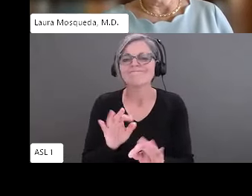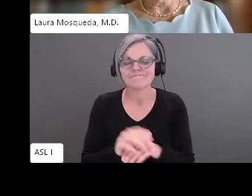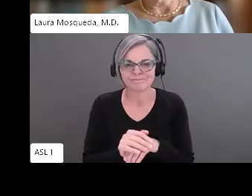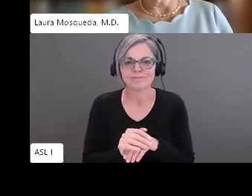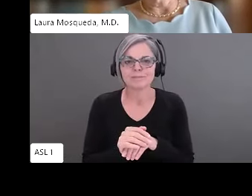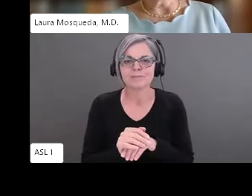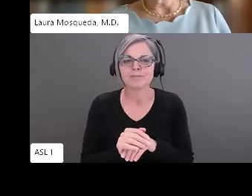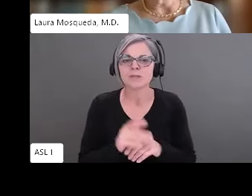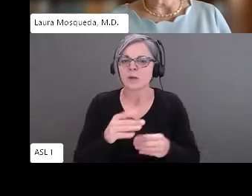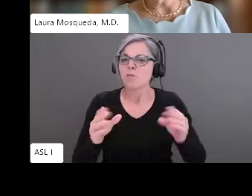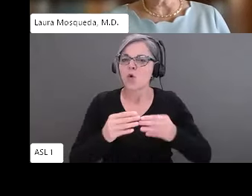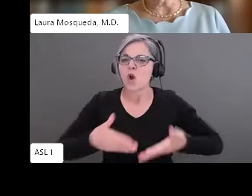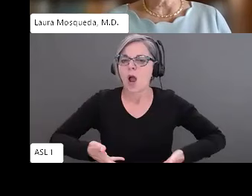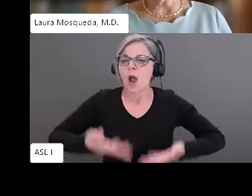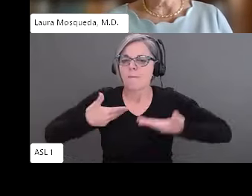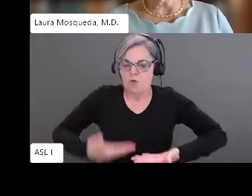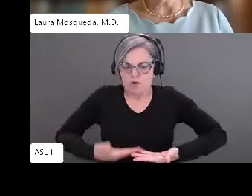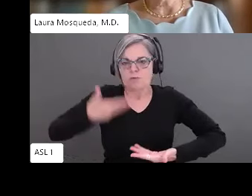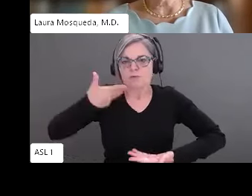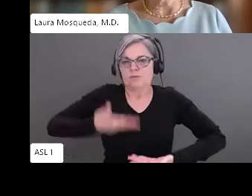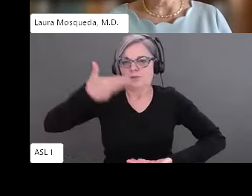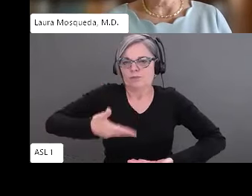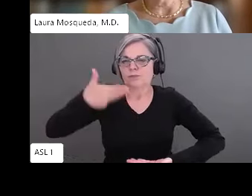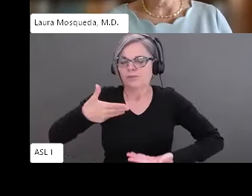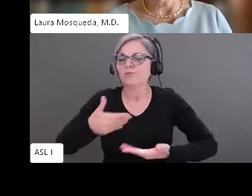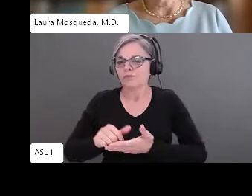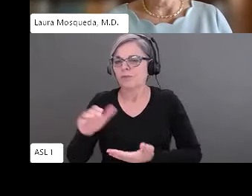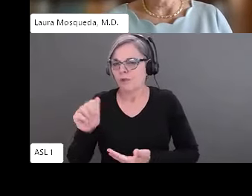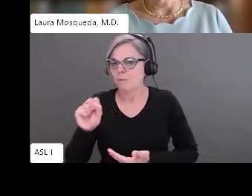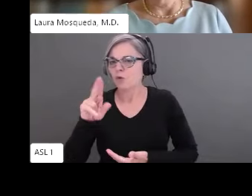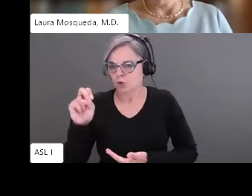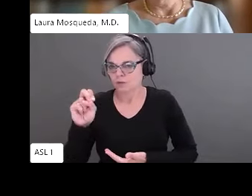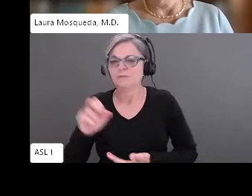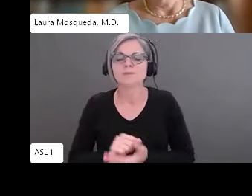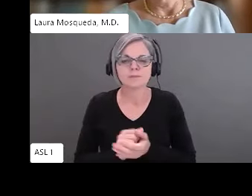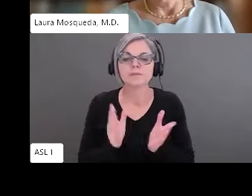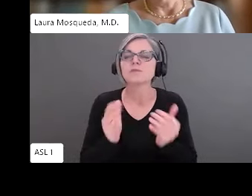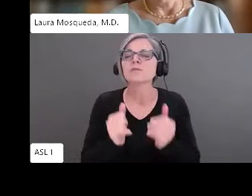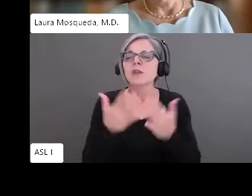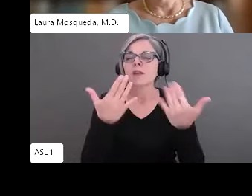More upper body. Exactly. And now I'm going to show you from the posterior view.